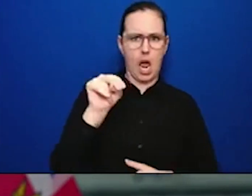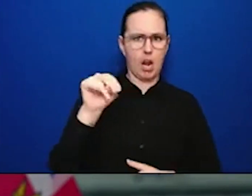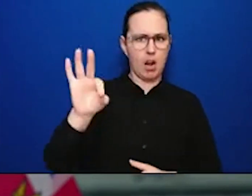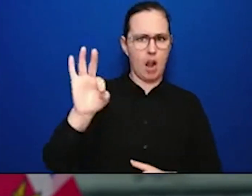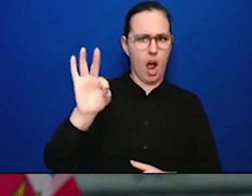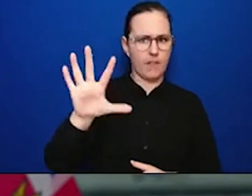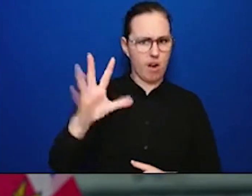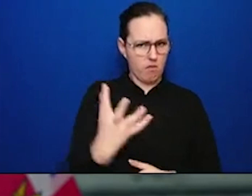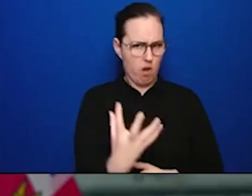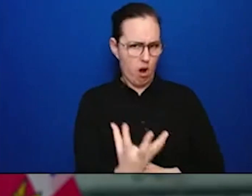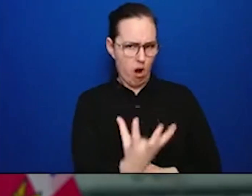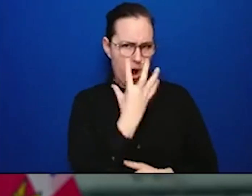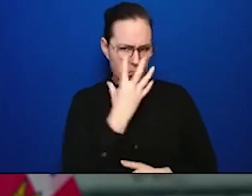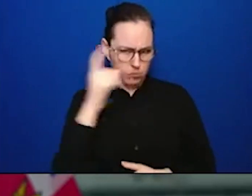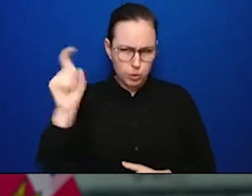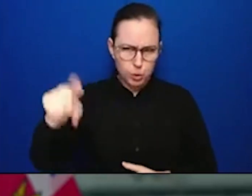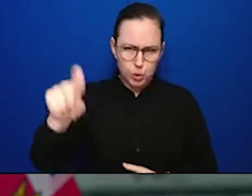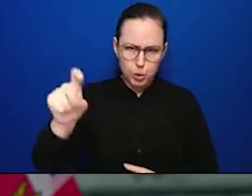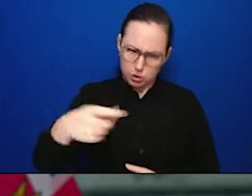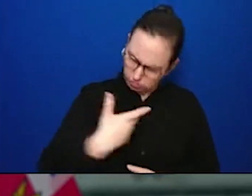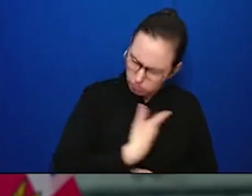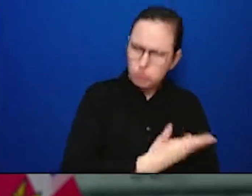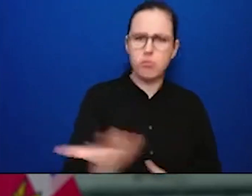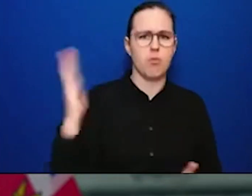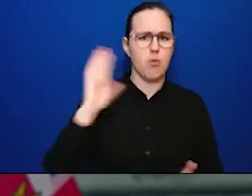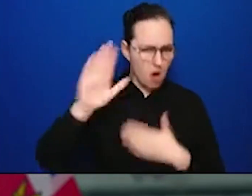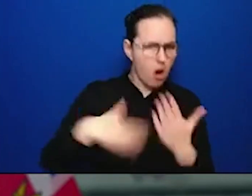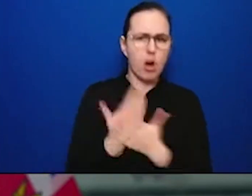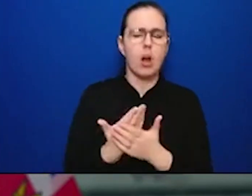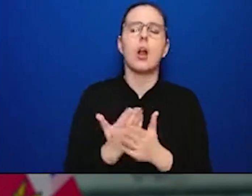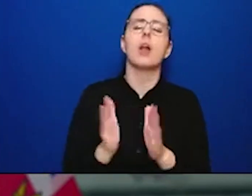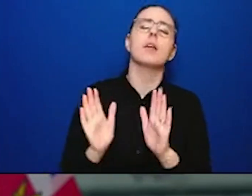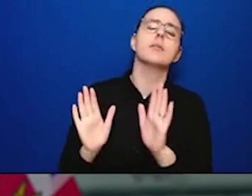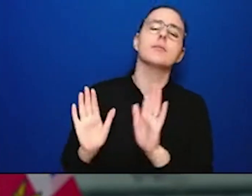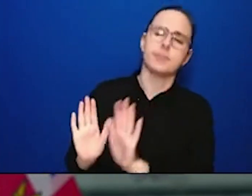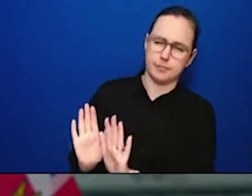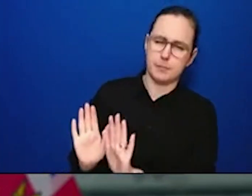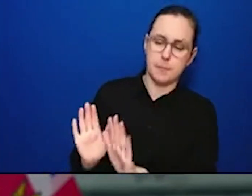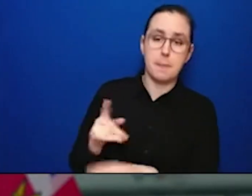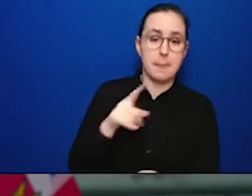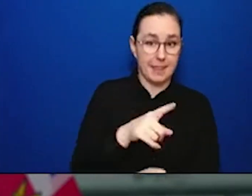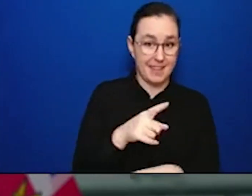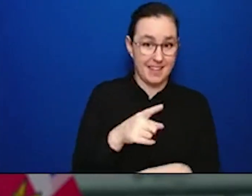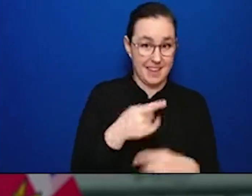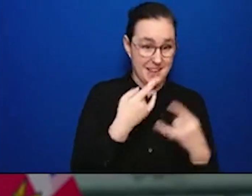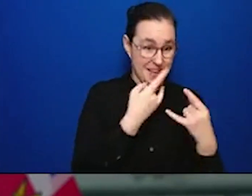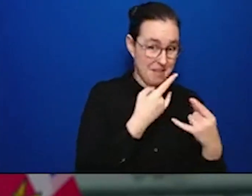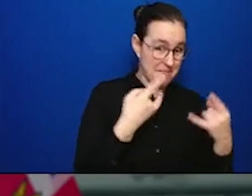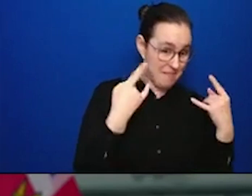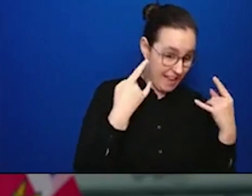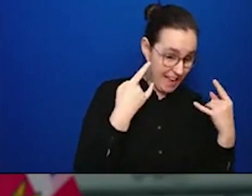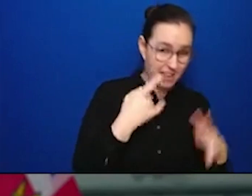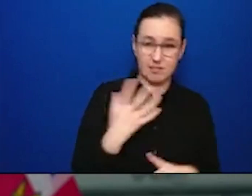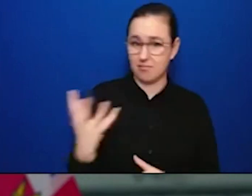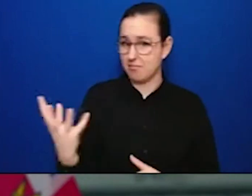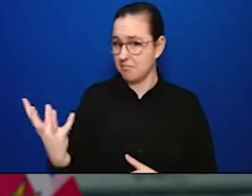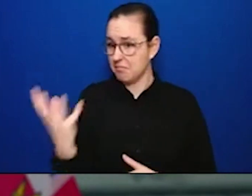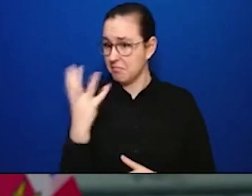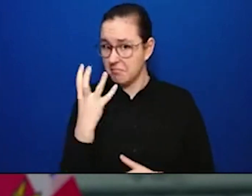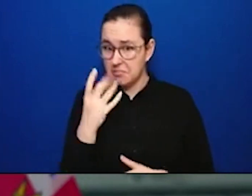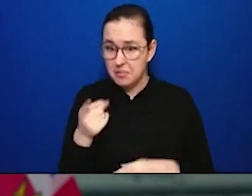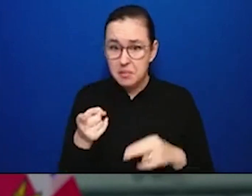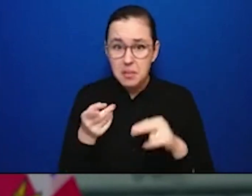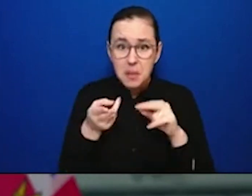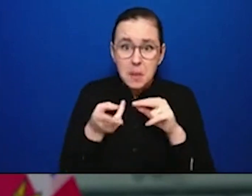school or a retail store is minimal. What is most important is that you have a good-fitting mask that you wear, and you